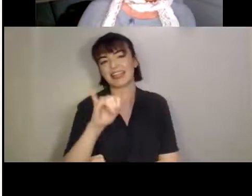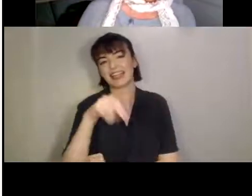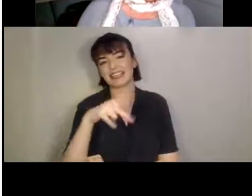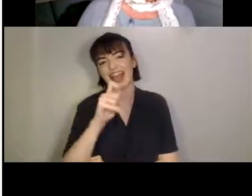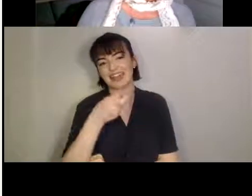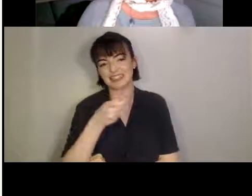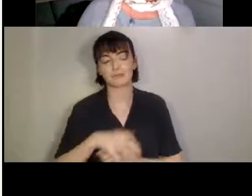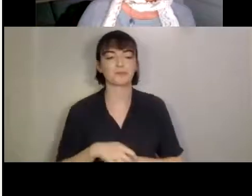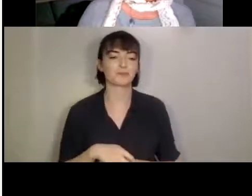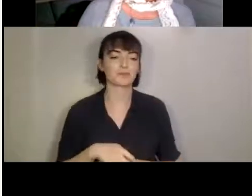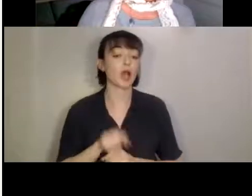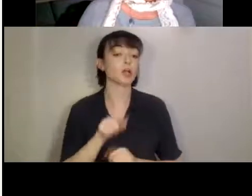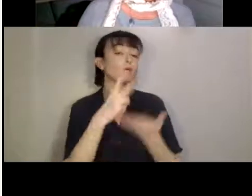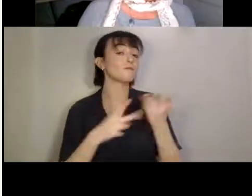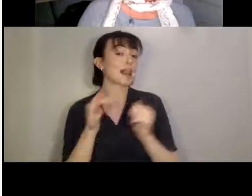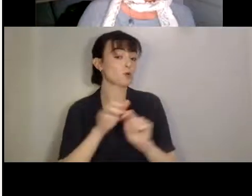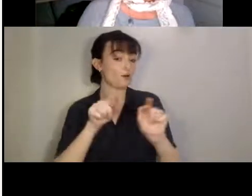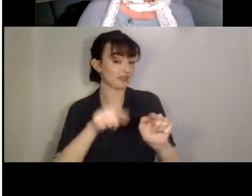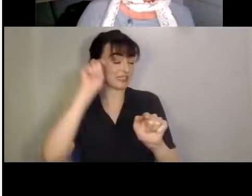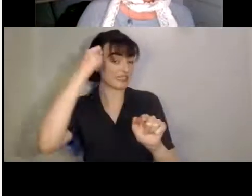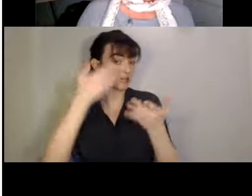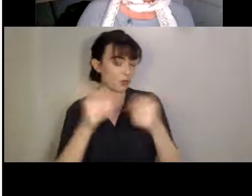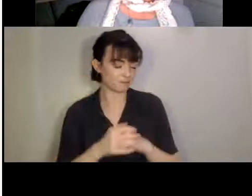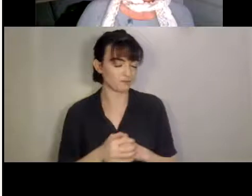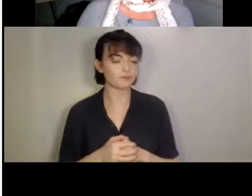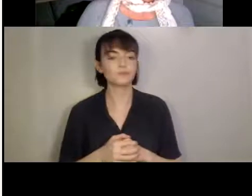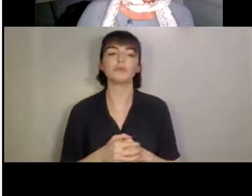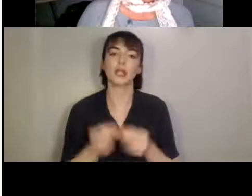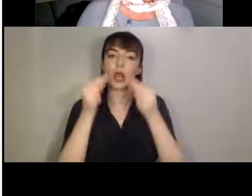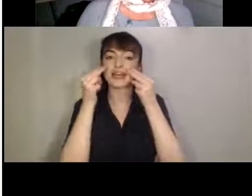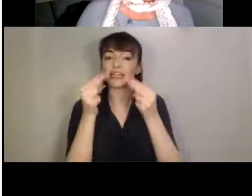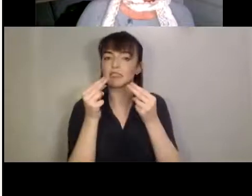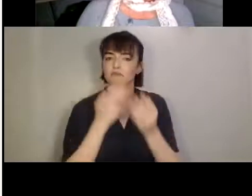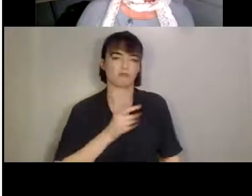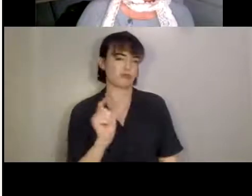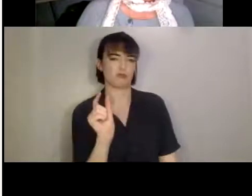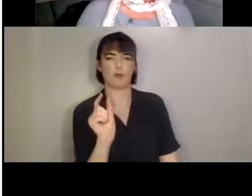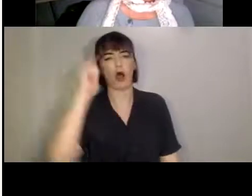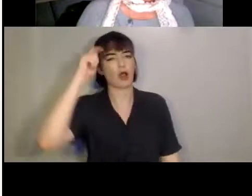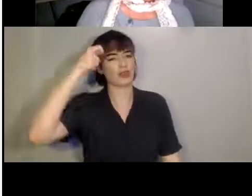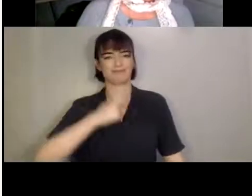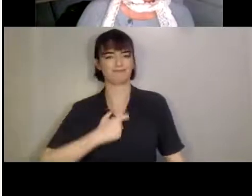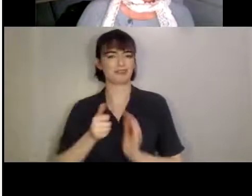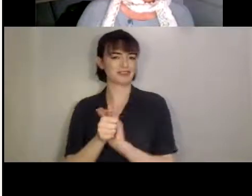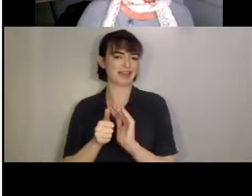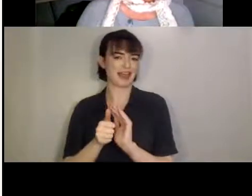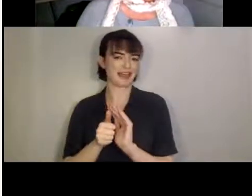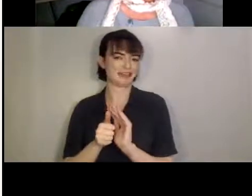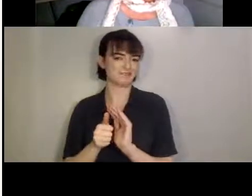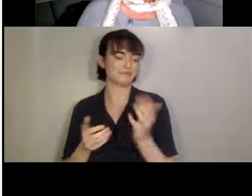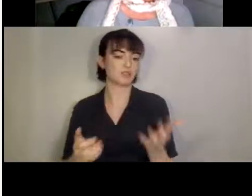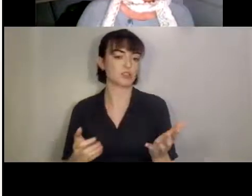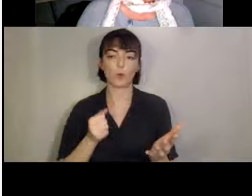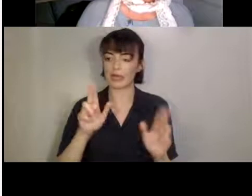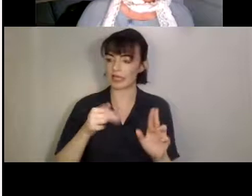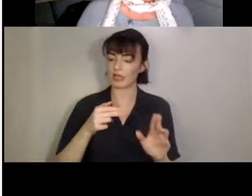The value of this test, in a sense, is that it requires very little tester skill and can give you a really nice snapshot of